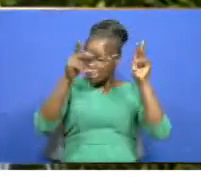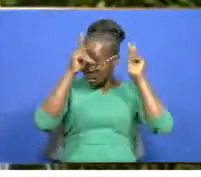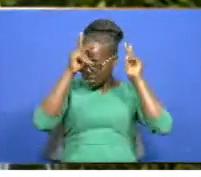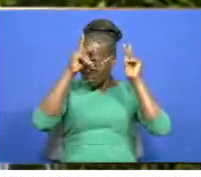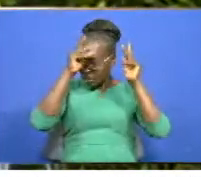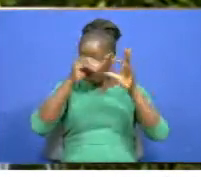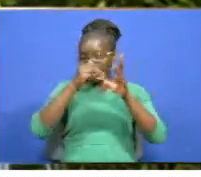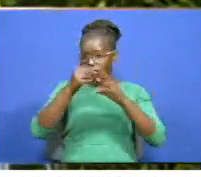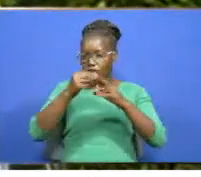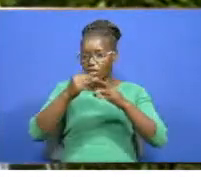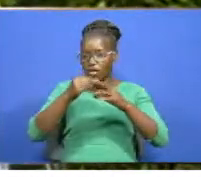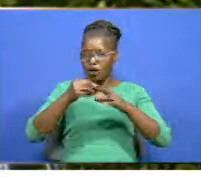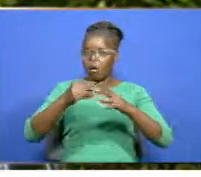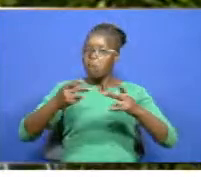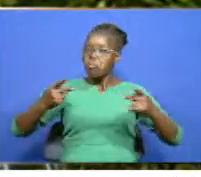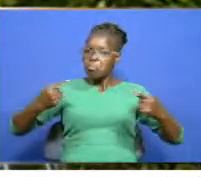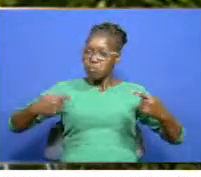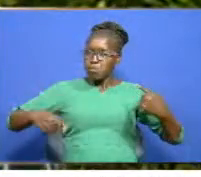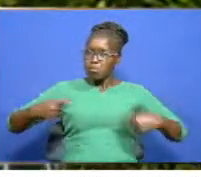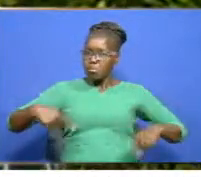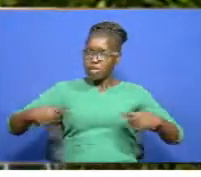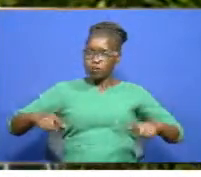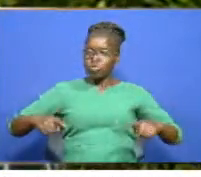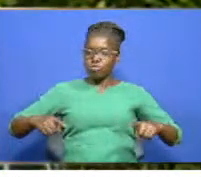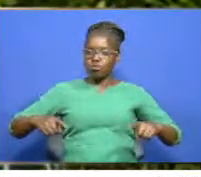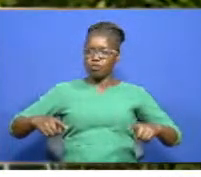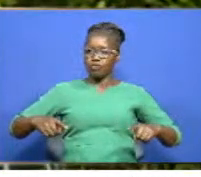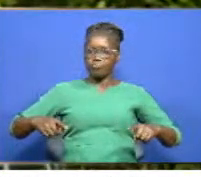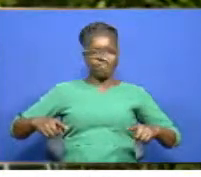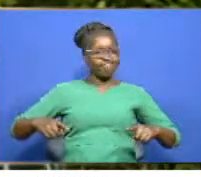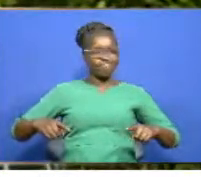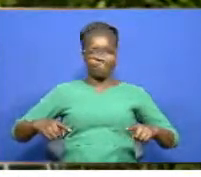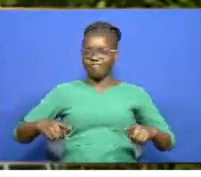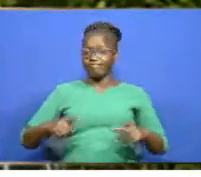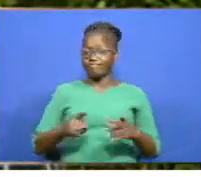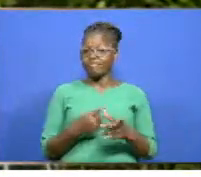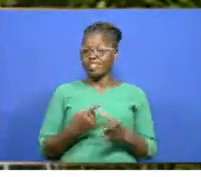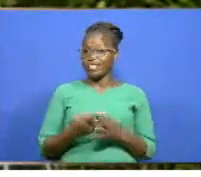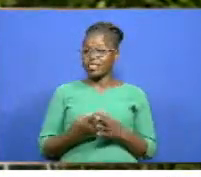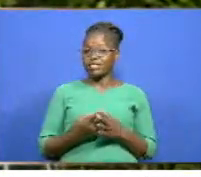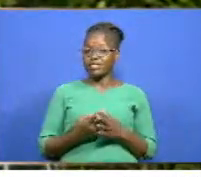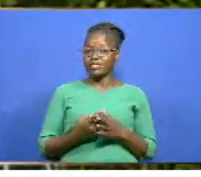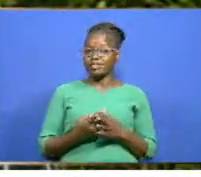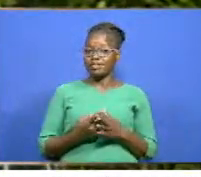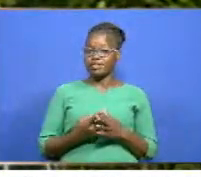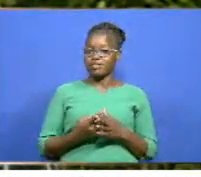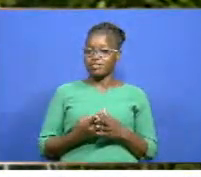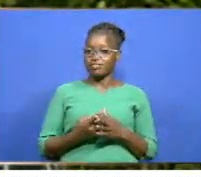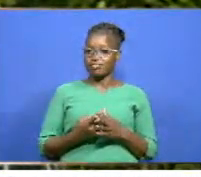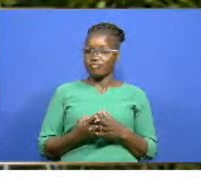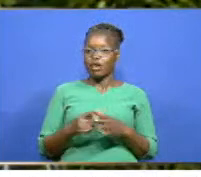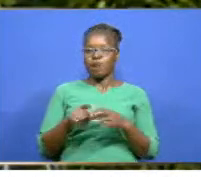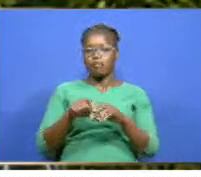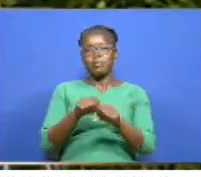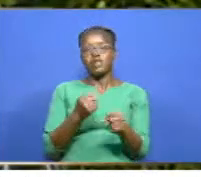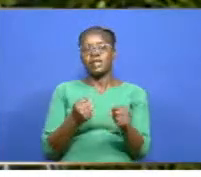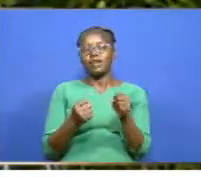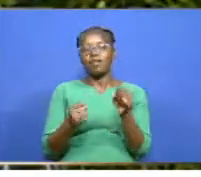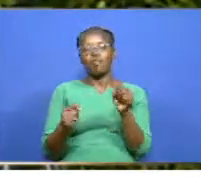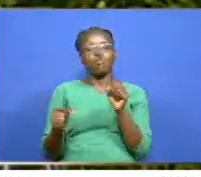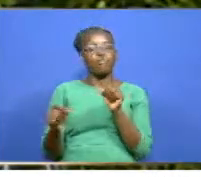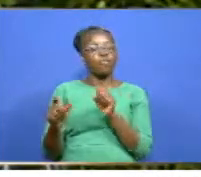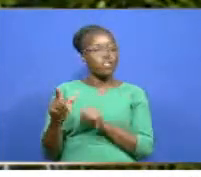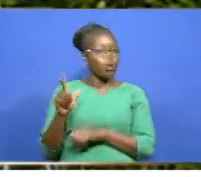in Matungu in particular, then is out of line. It's a breach.